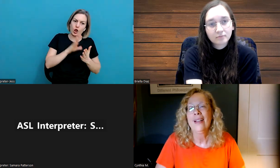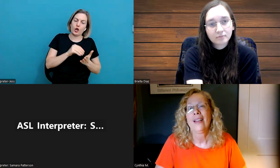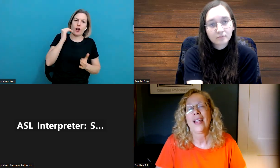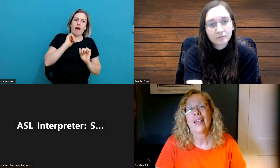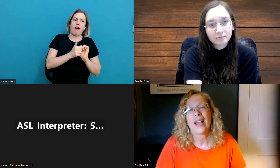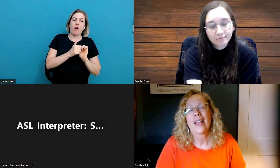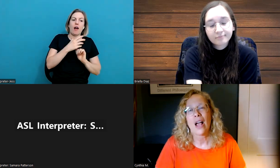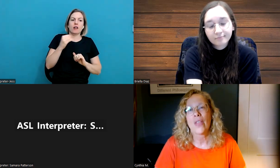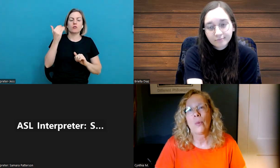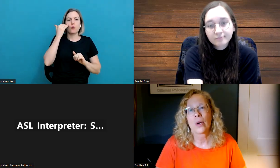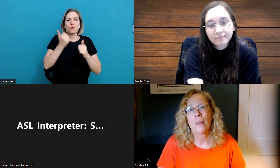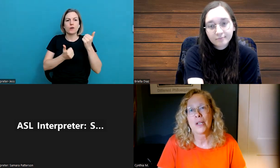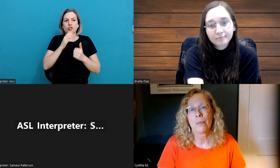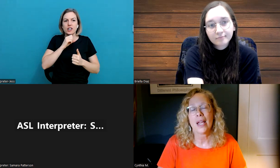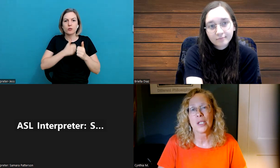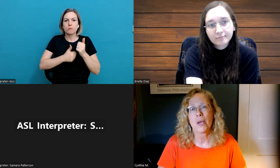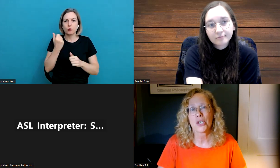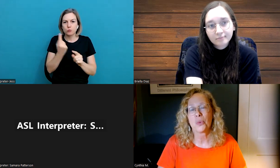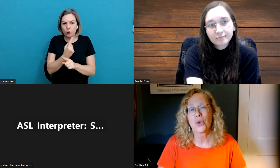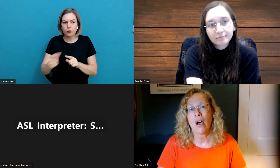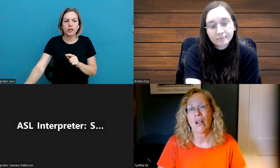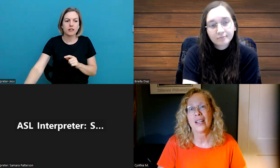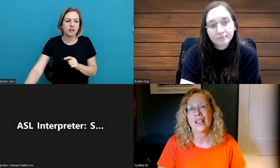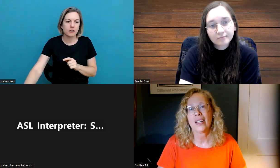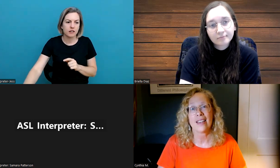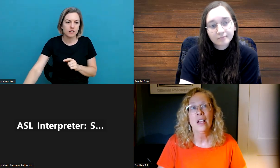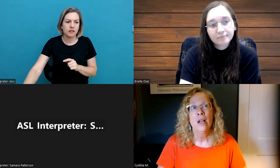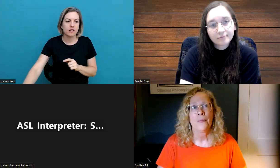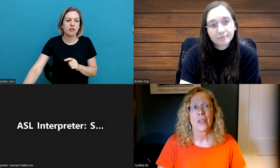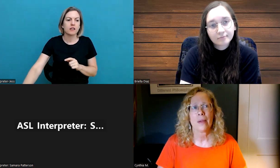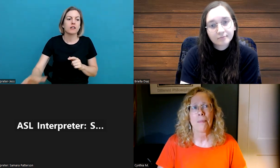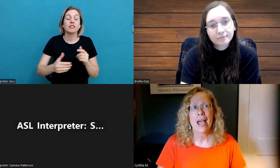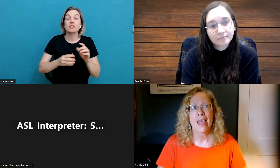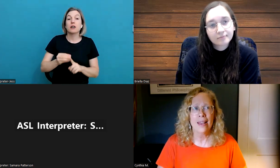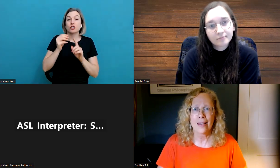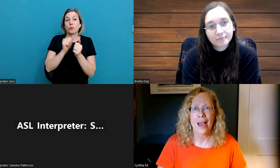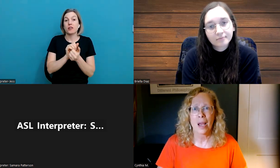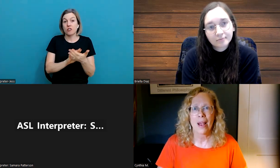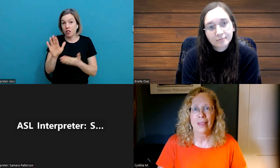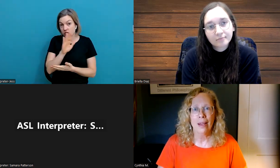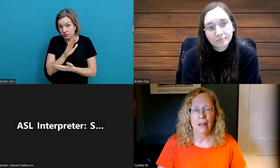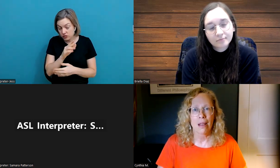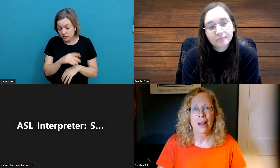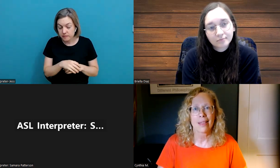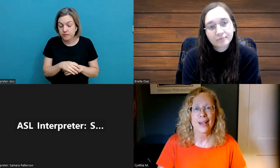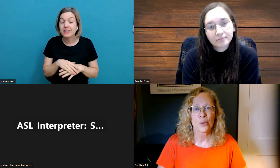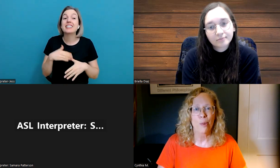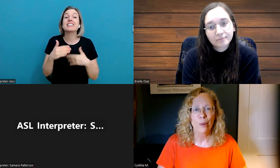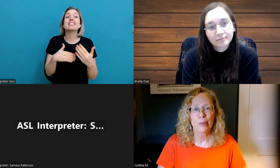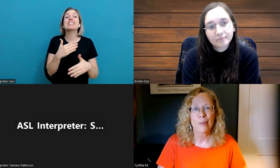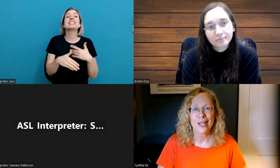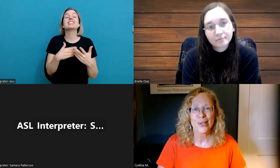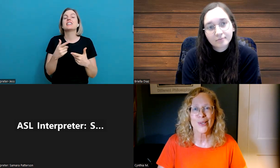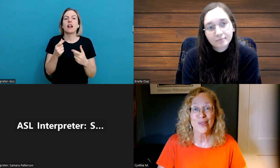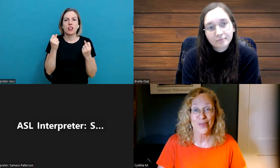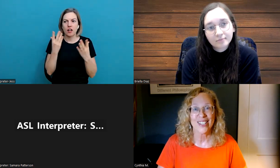appropriate, and how that will come into play, especially with college. And by that time, I think a lot of things will